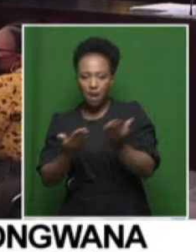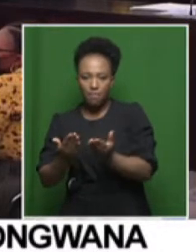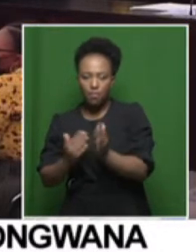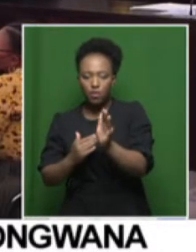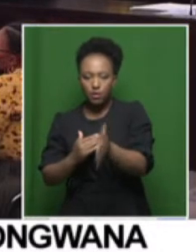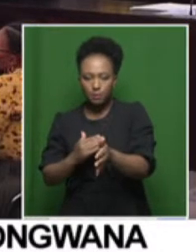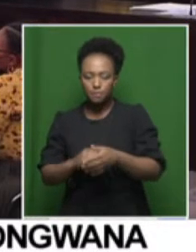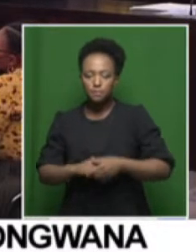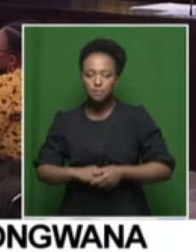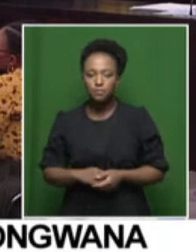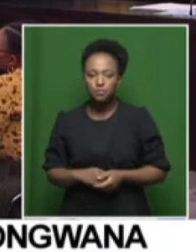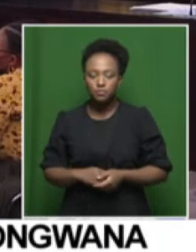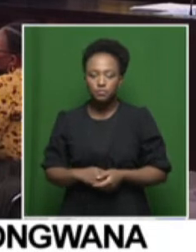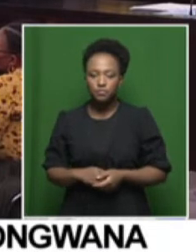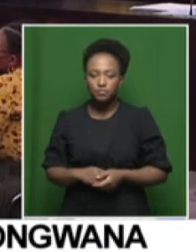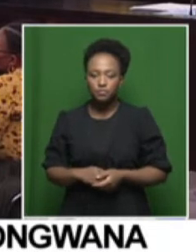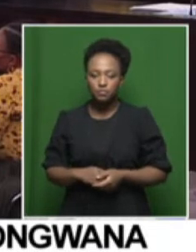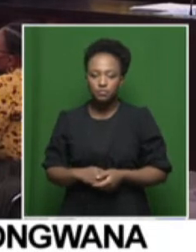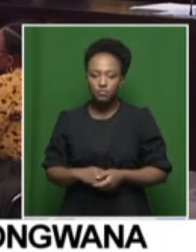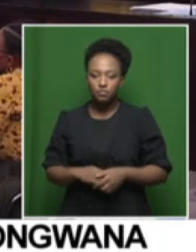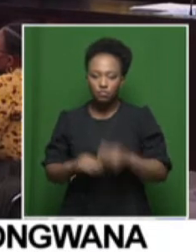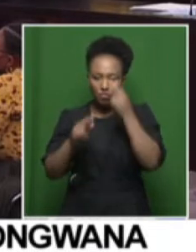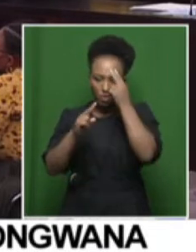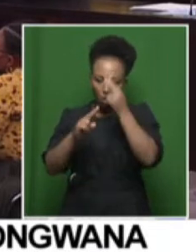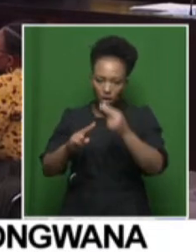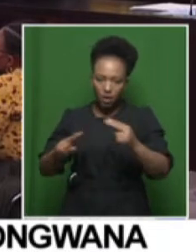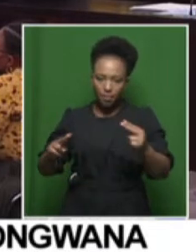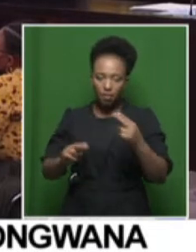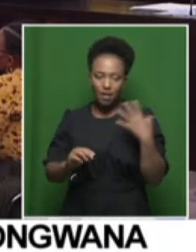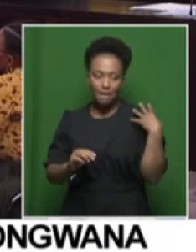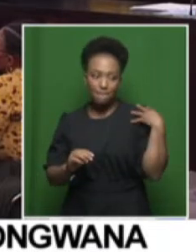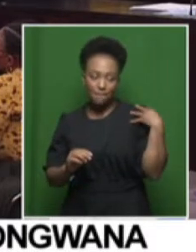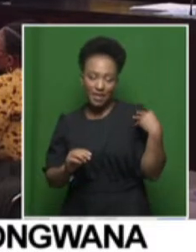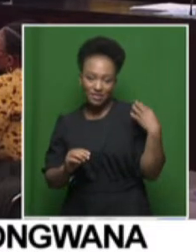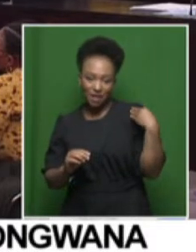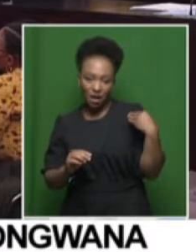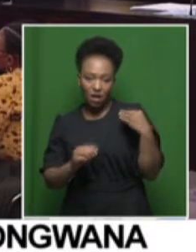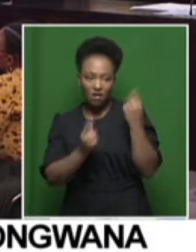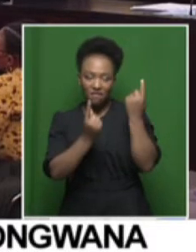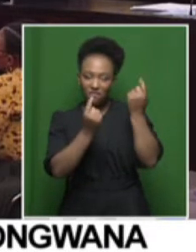The Honorable, the Minister of Finance.